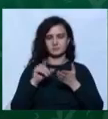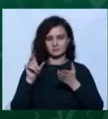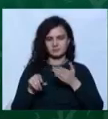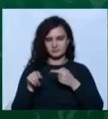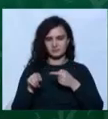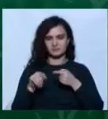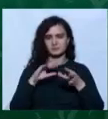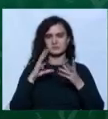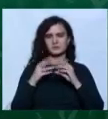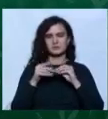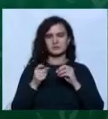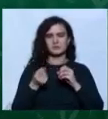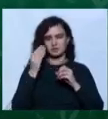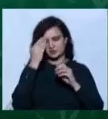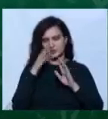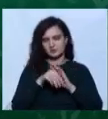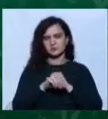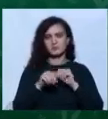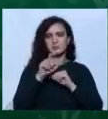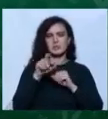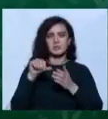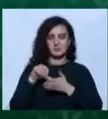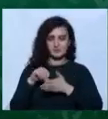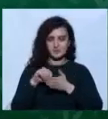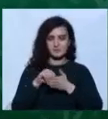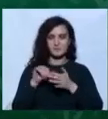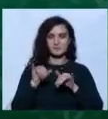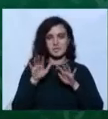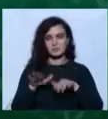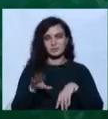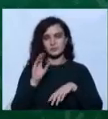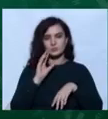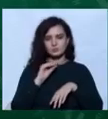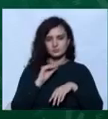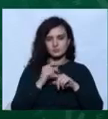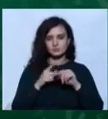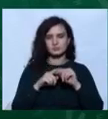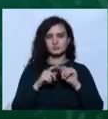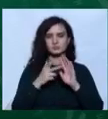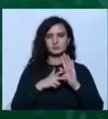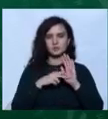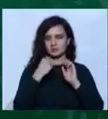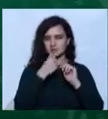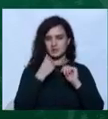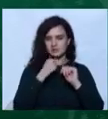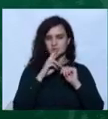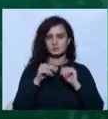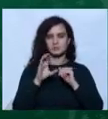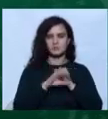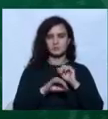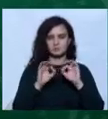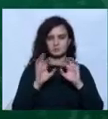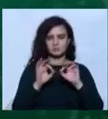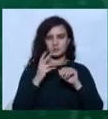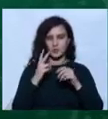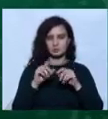then the summary, some of our characters, the setting of Treasure Island in the 18th century, and finally, we looked